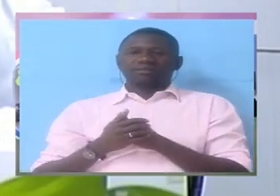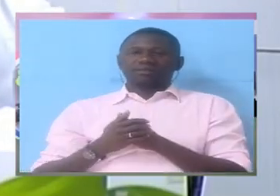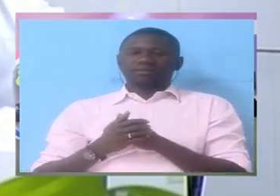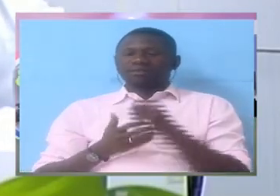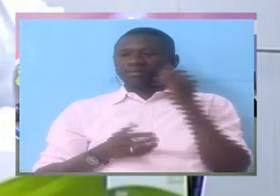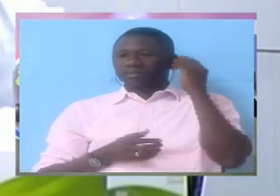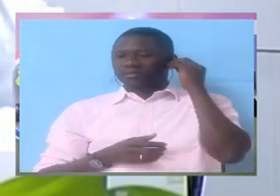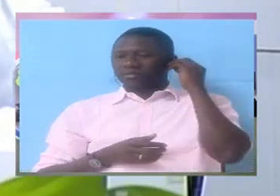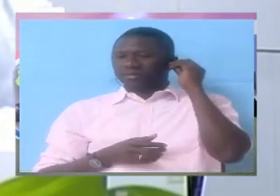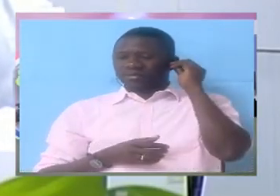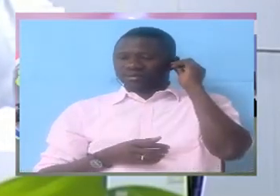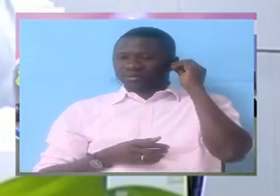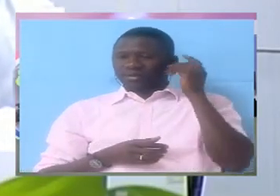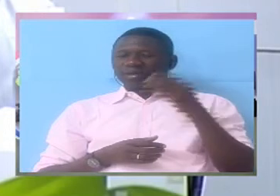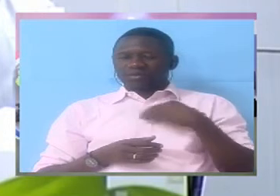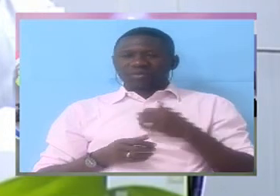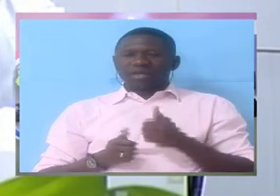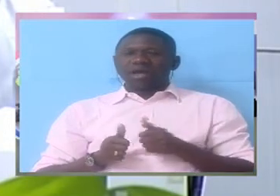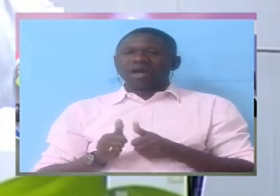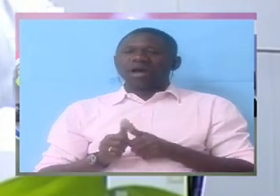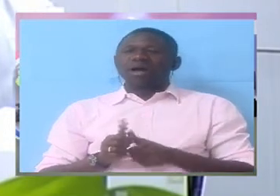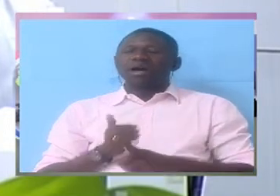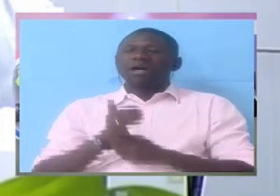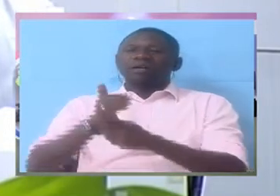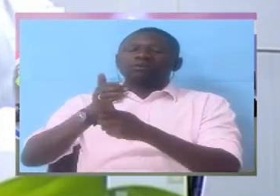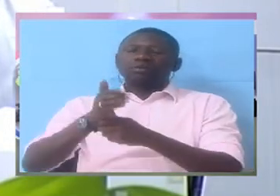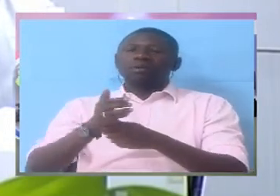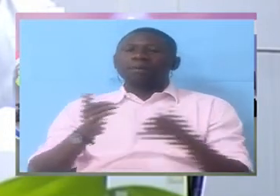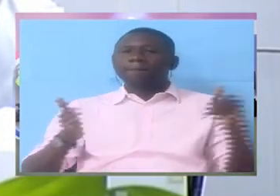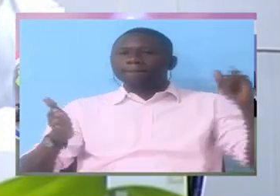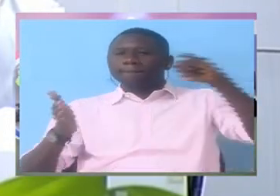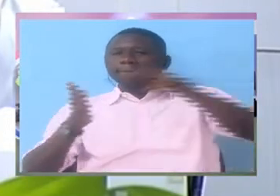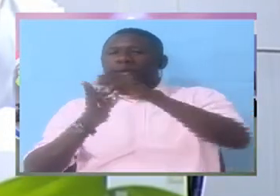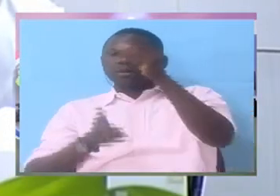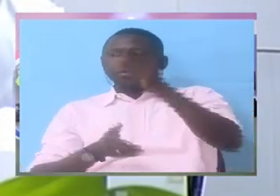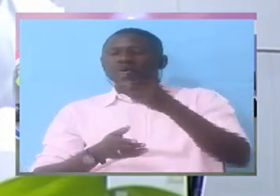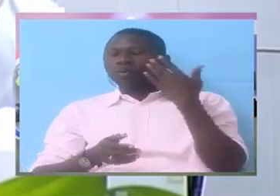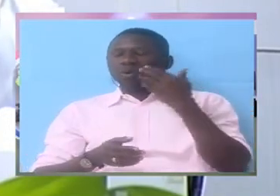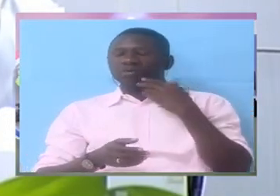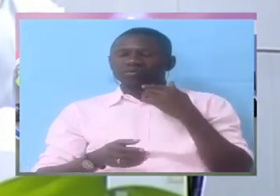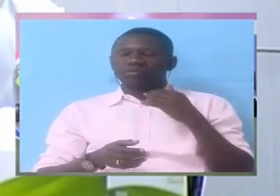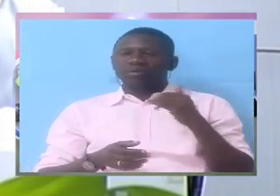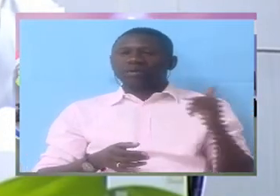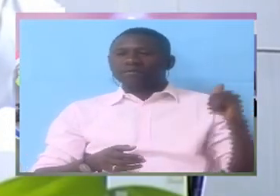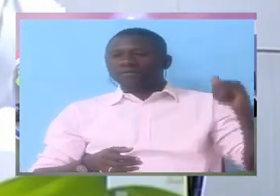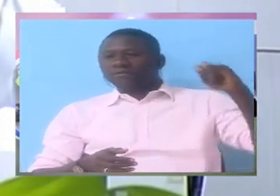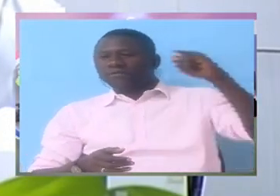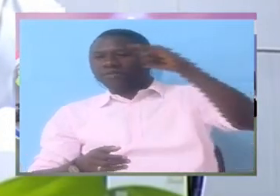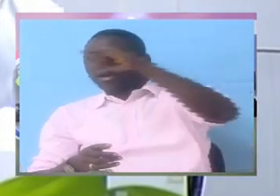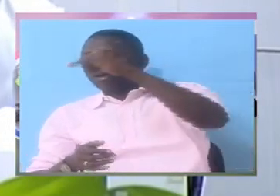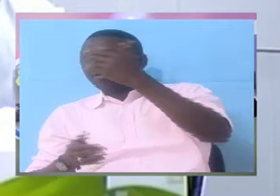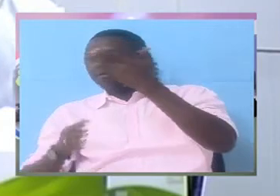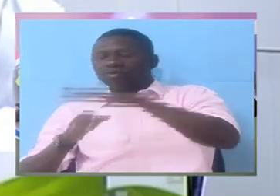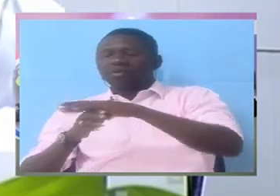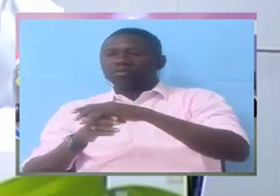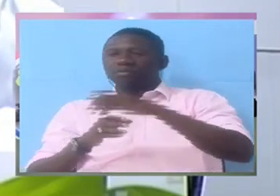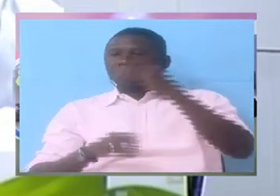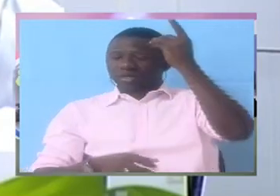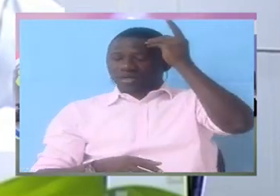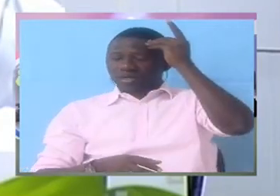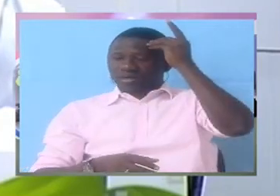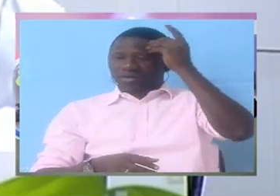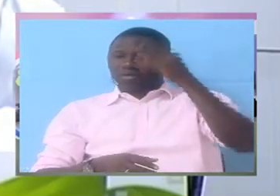I was even a co-pilot when I was flying from Dakar with my French counterpart. We hired a